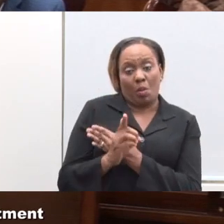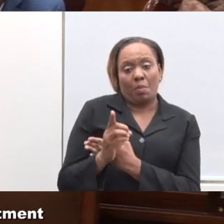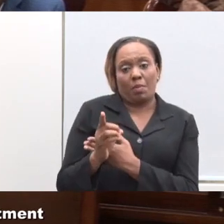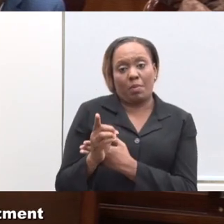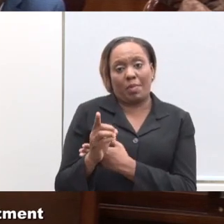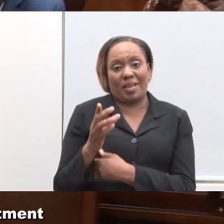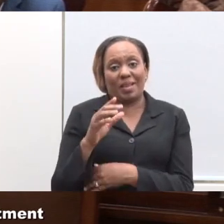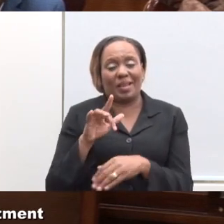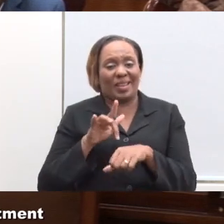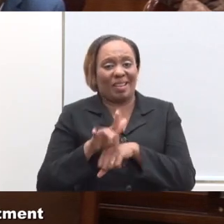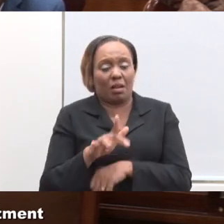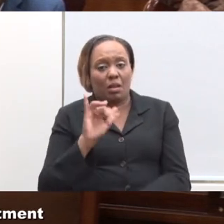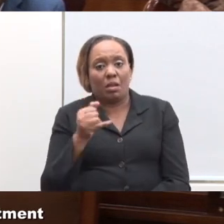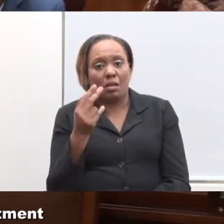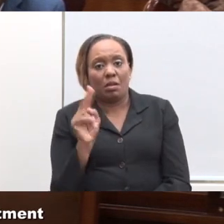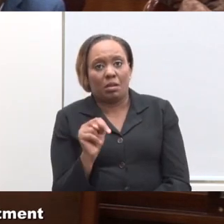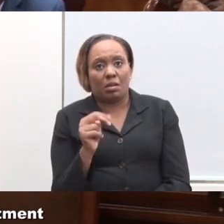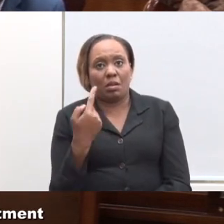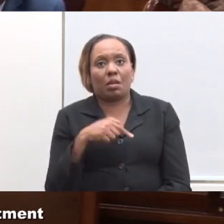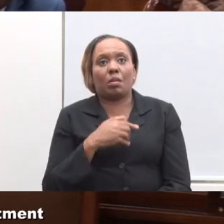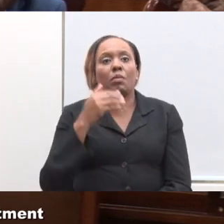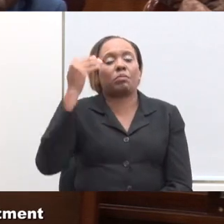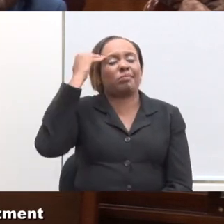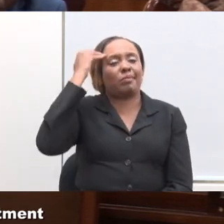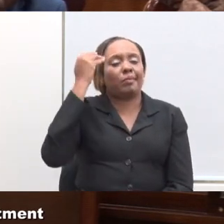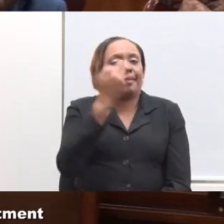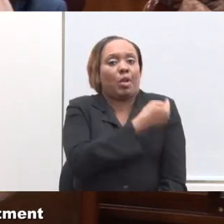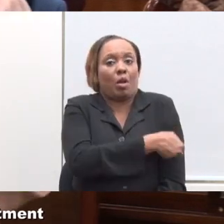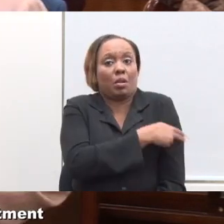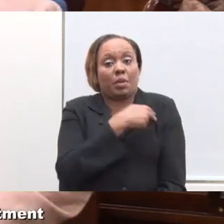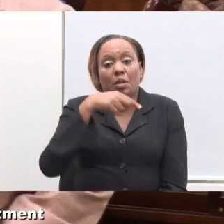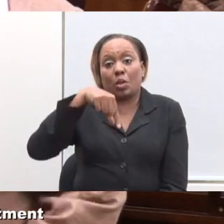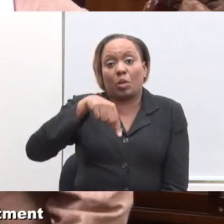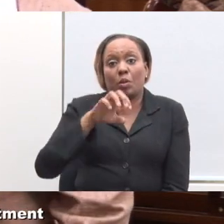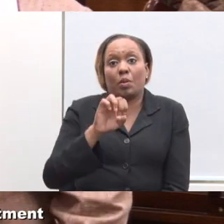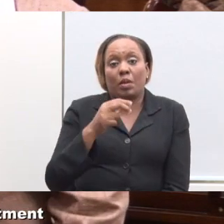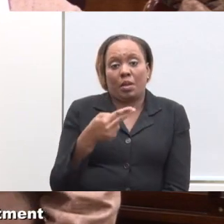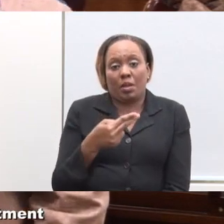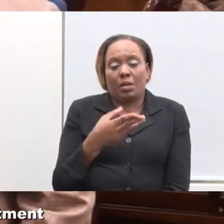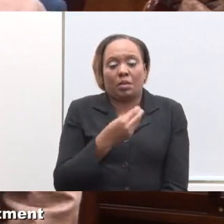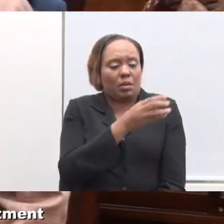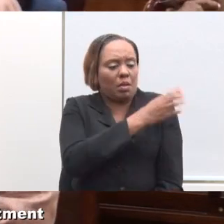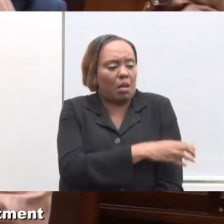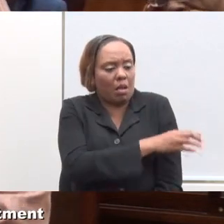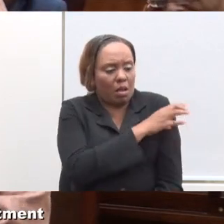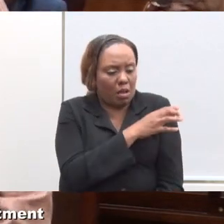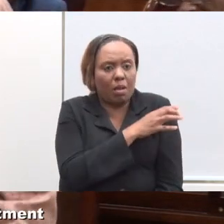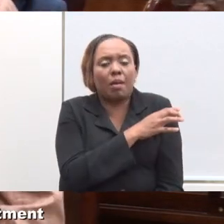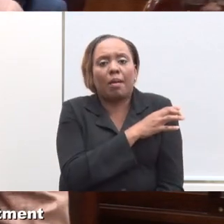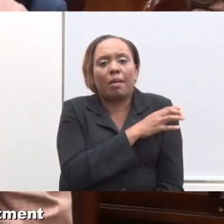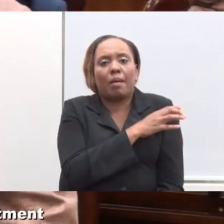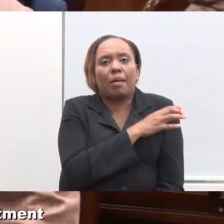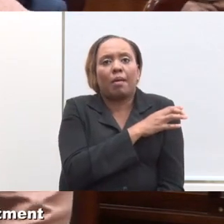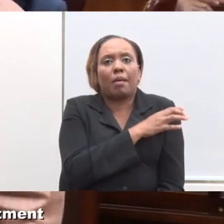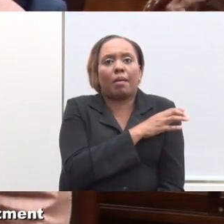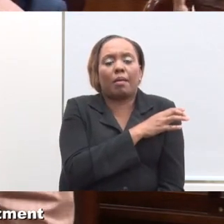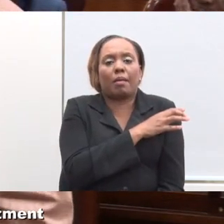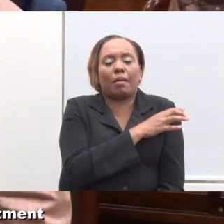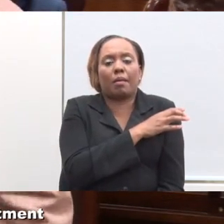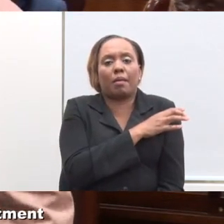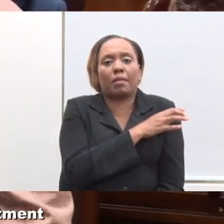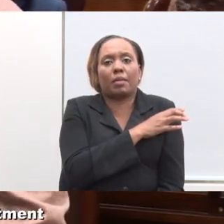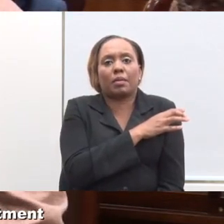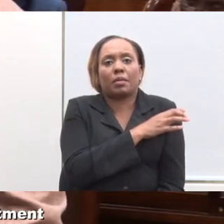acknowledged a request from the Queen Elizabeth Hospital and the polyclinics of the Ministry of Health that having not